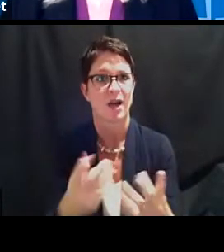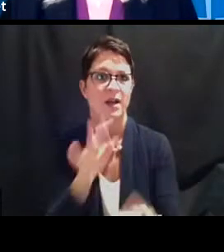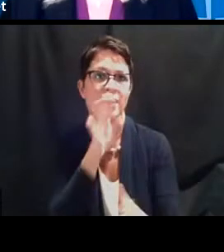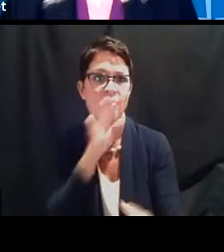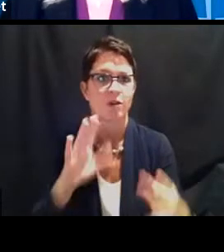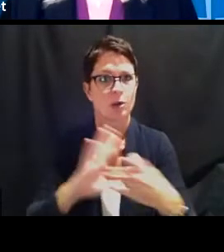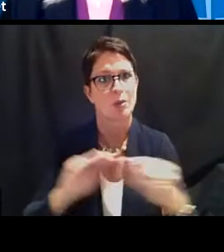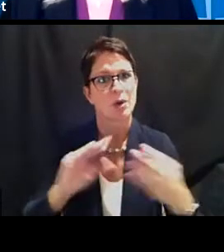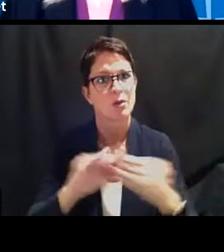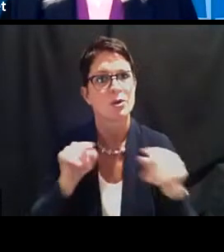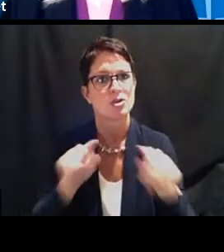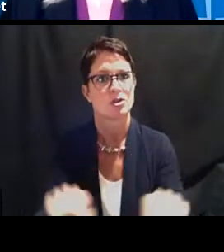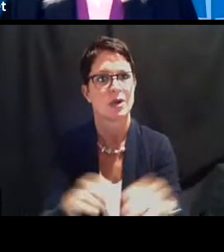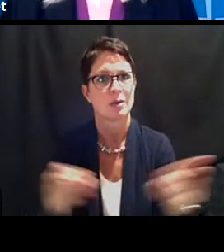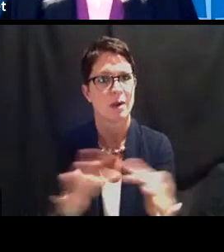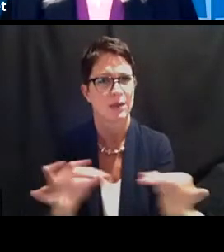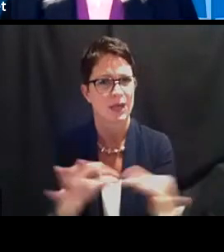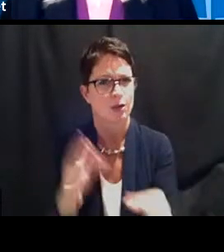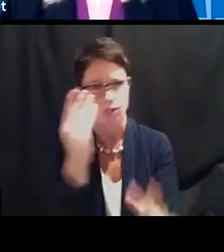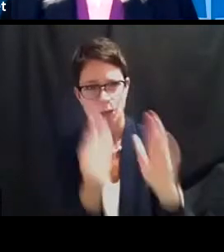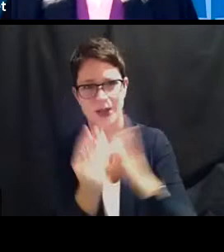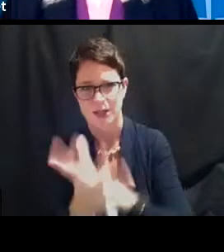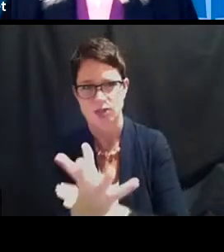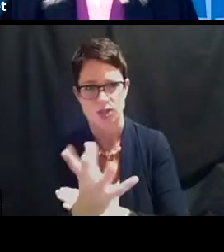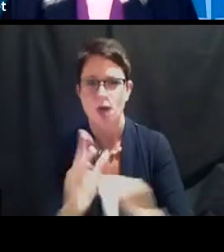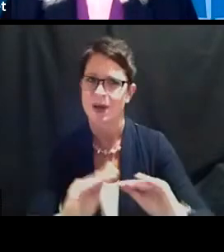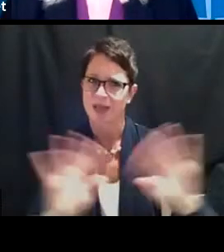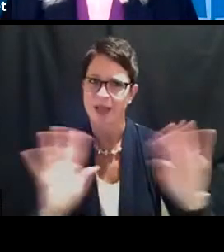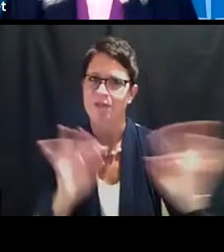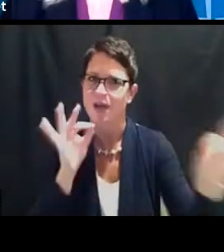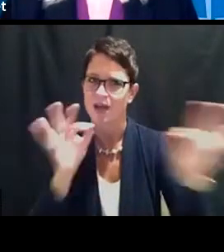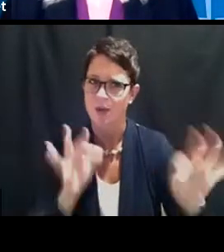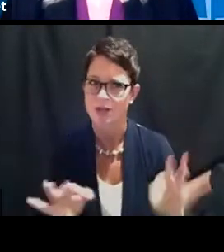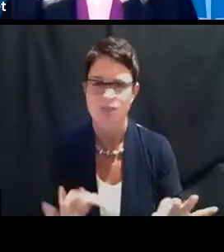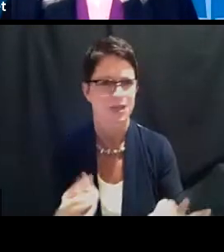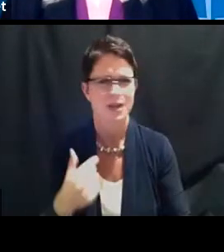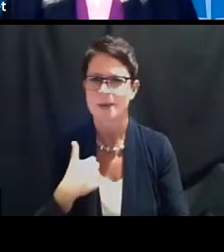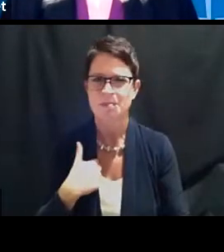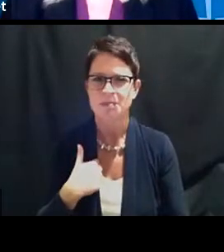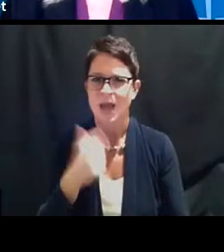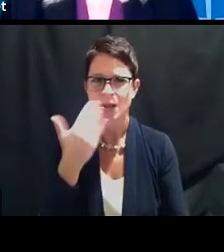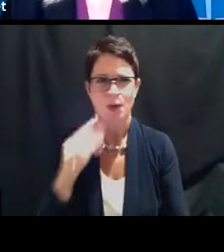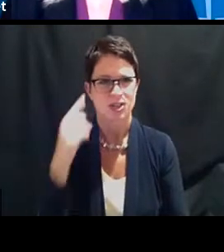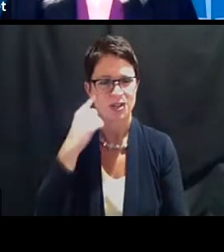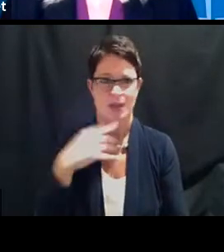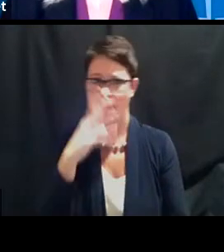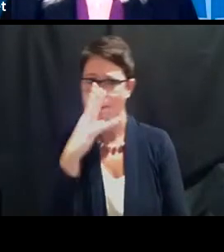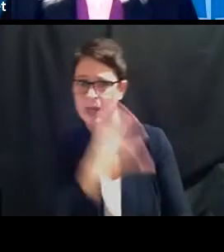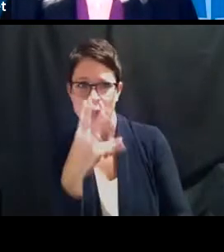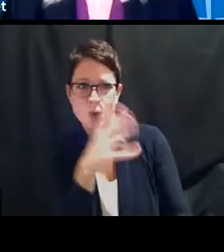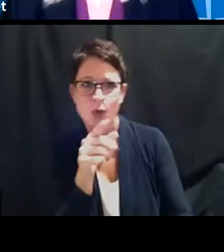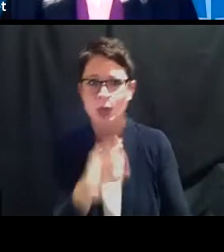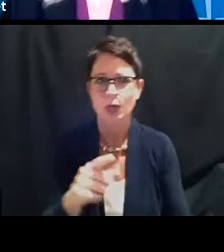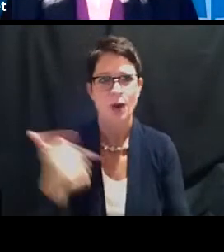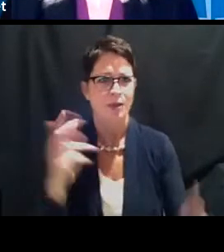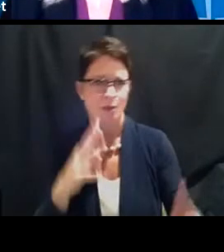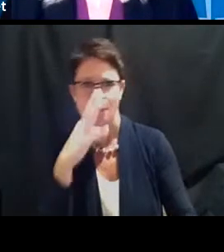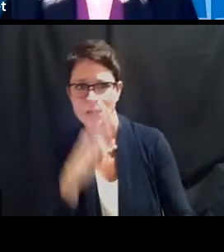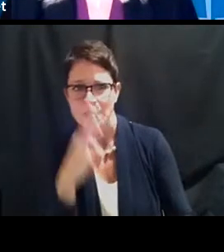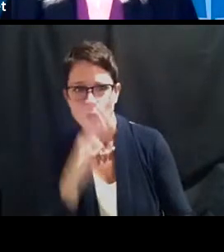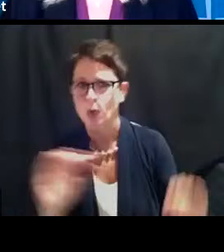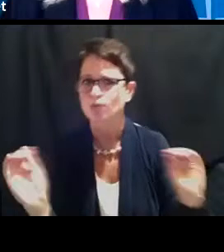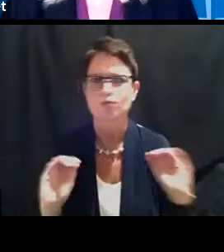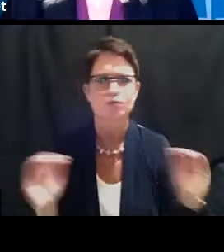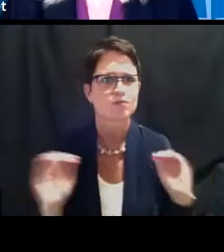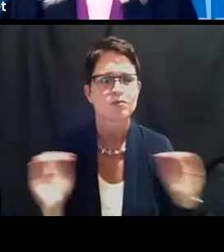during the public hearing? So just wanted to make that a clarifying point. I didn't want you to think I'm ignoring you all.